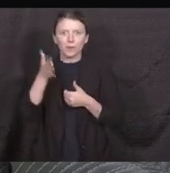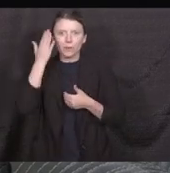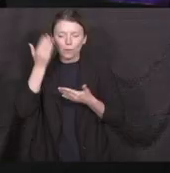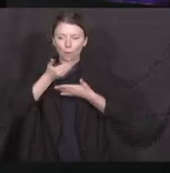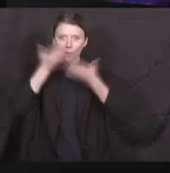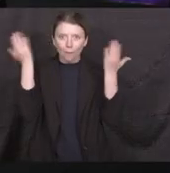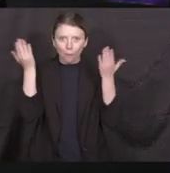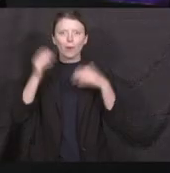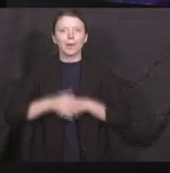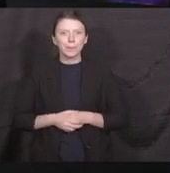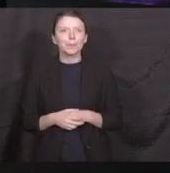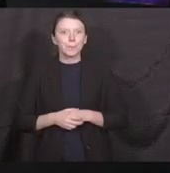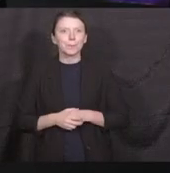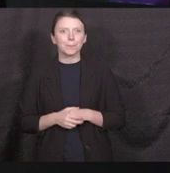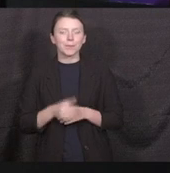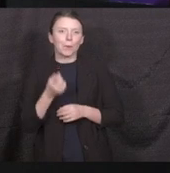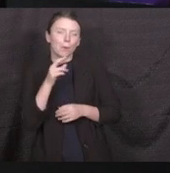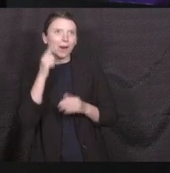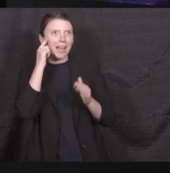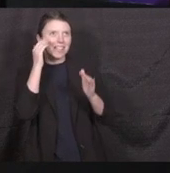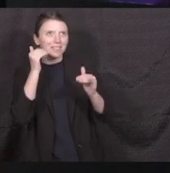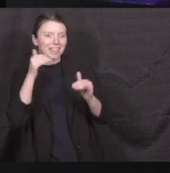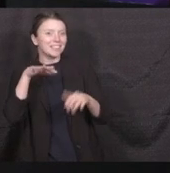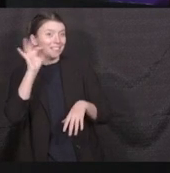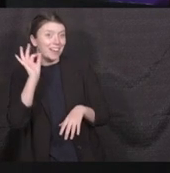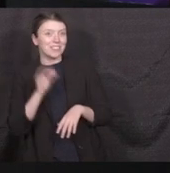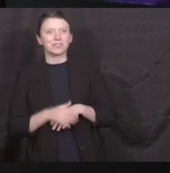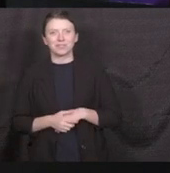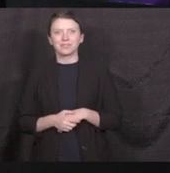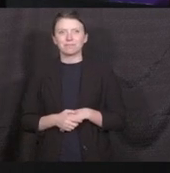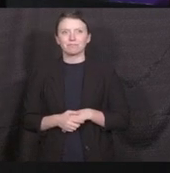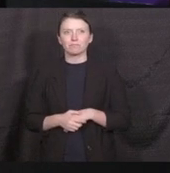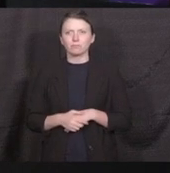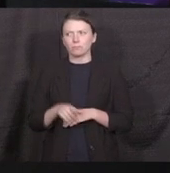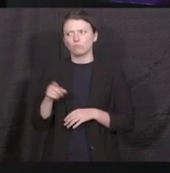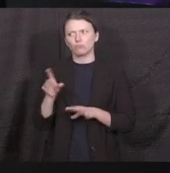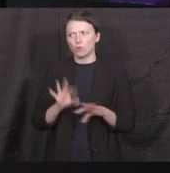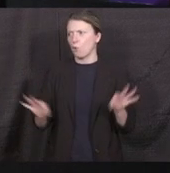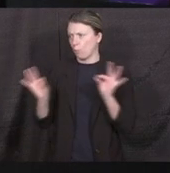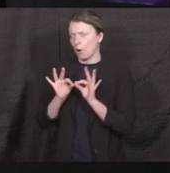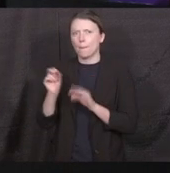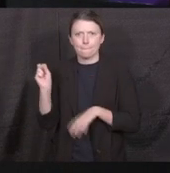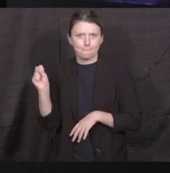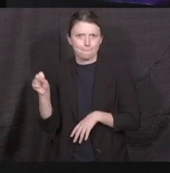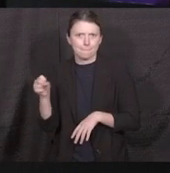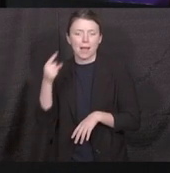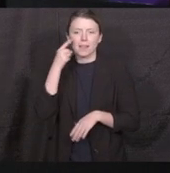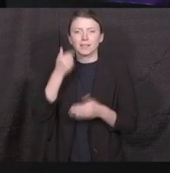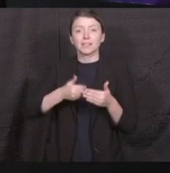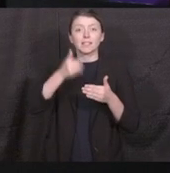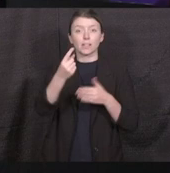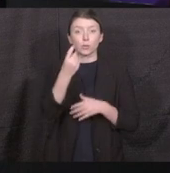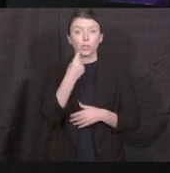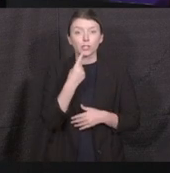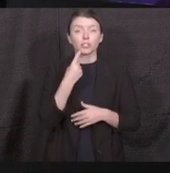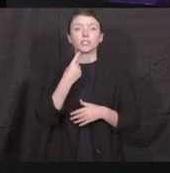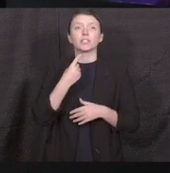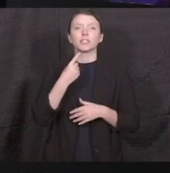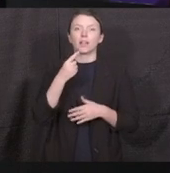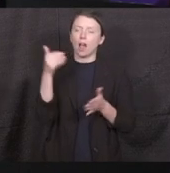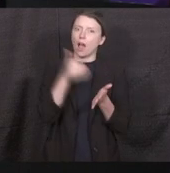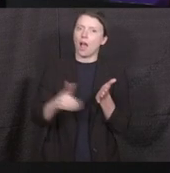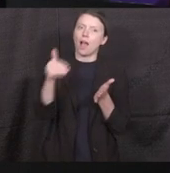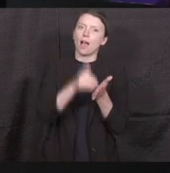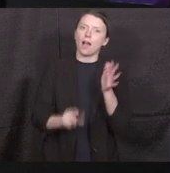discovered, or expected to discover. I love it. Super important. This next question, I think, is actually one that comes up all